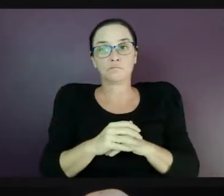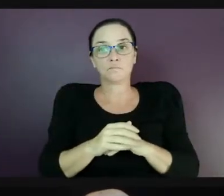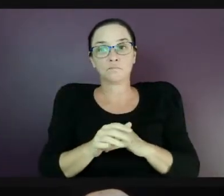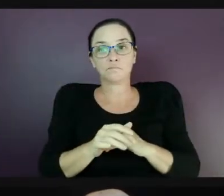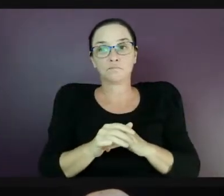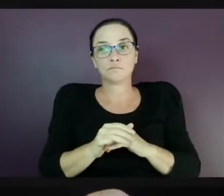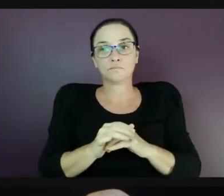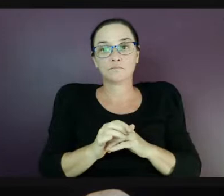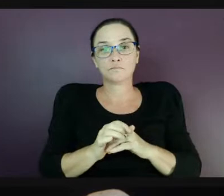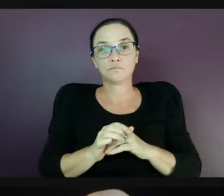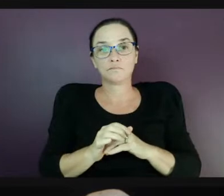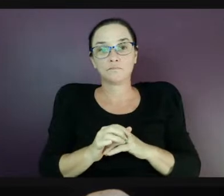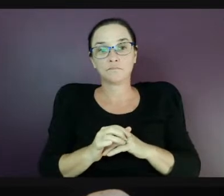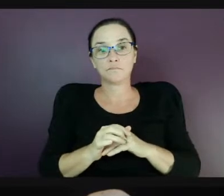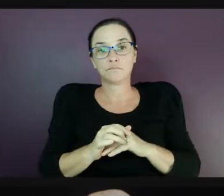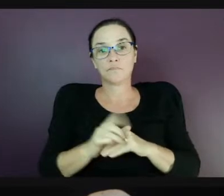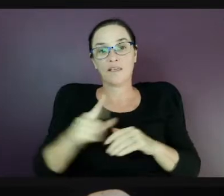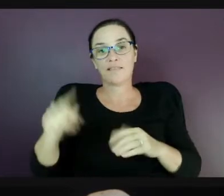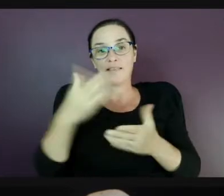know these things have